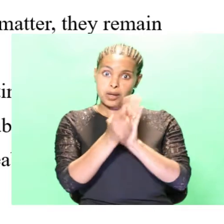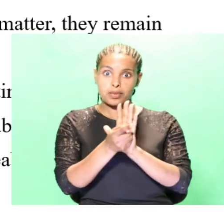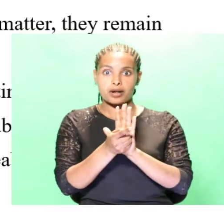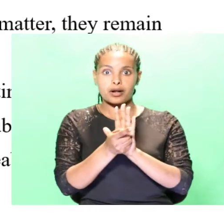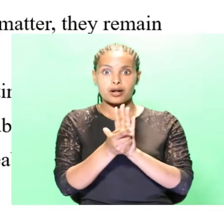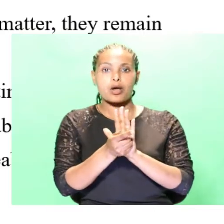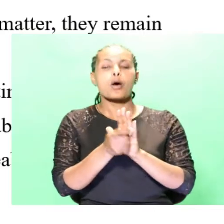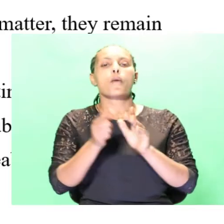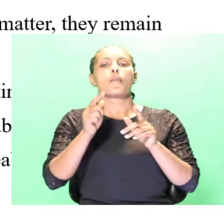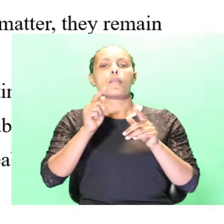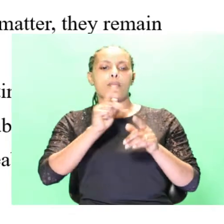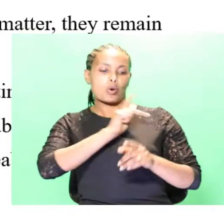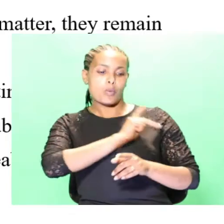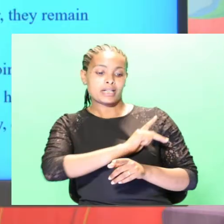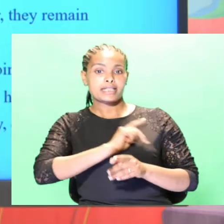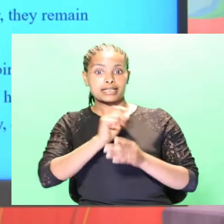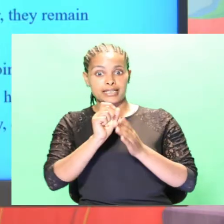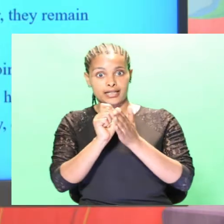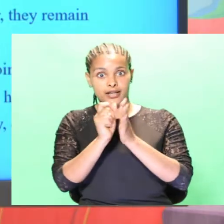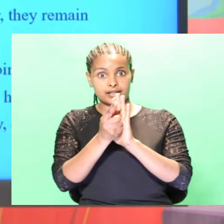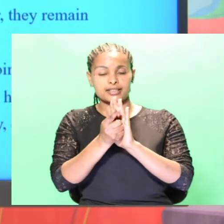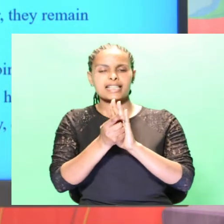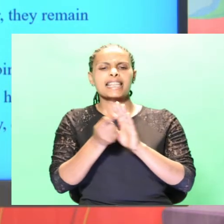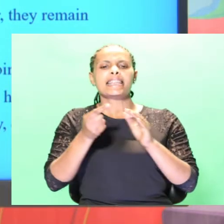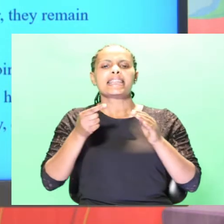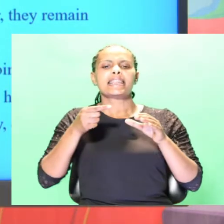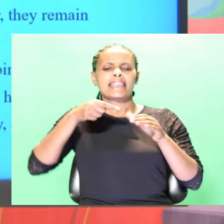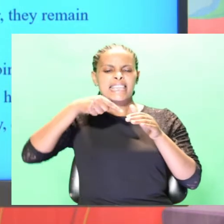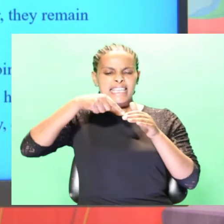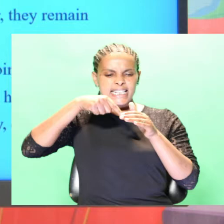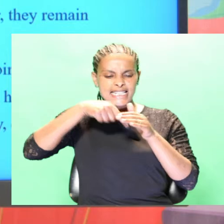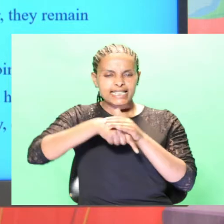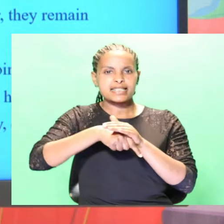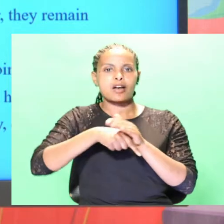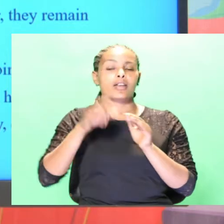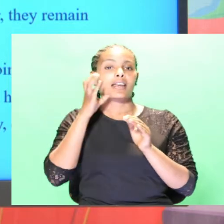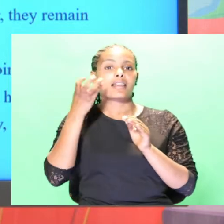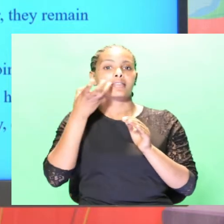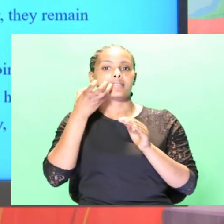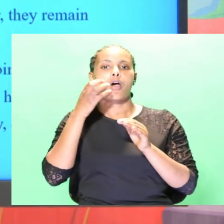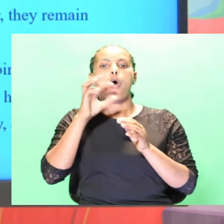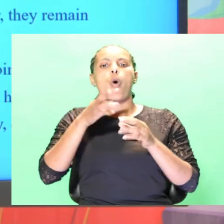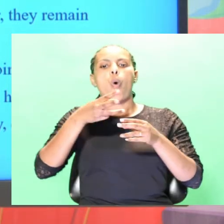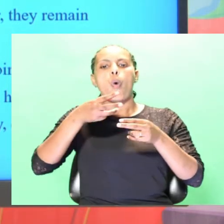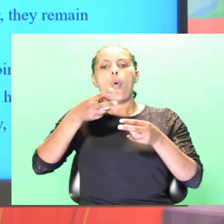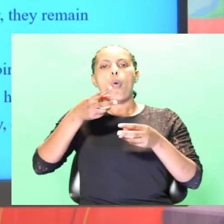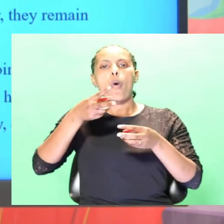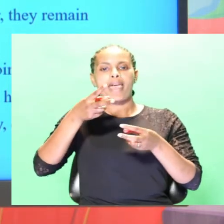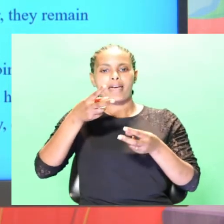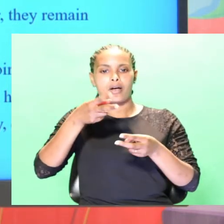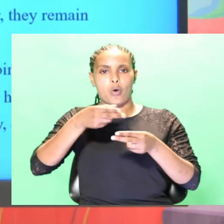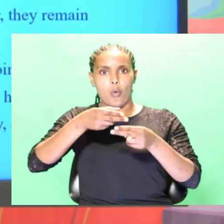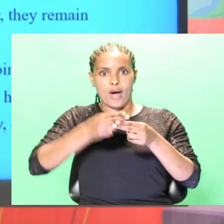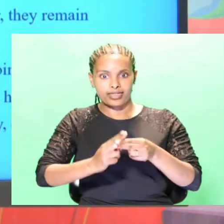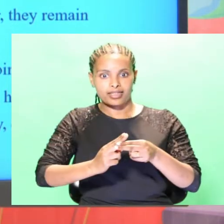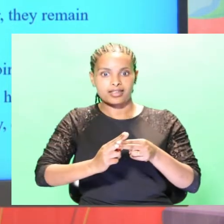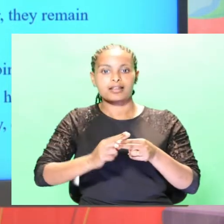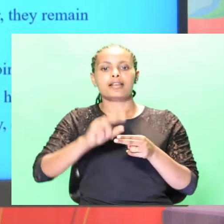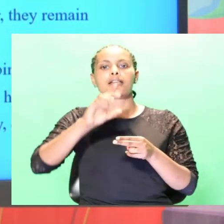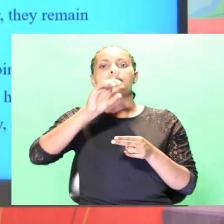example, properties such as thickness, weight of the substance,